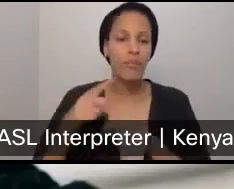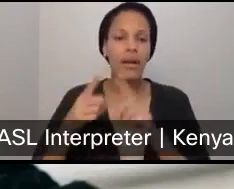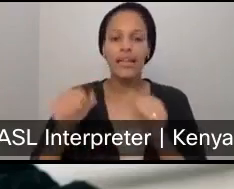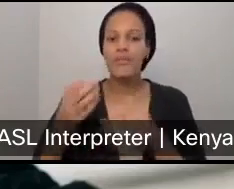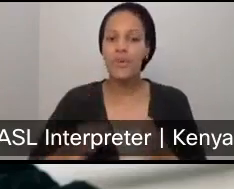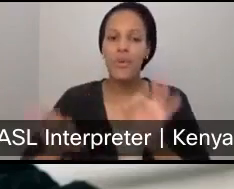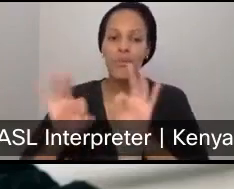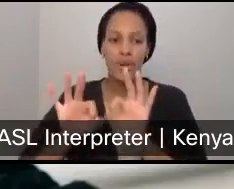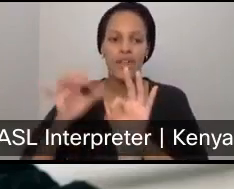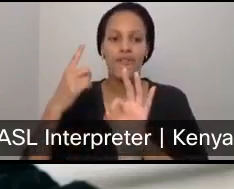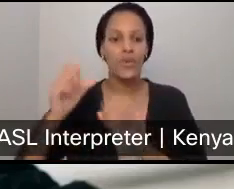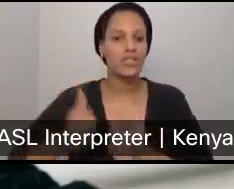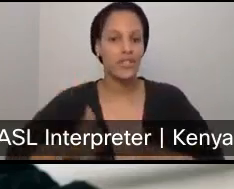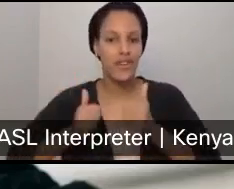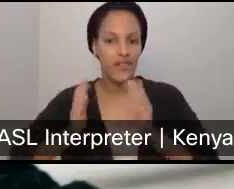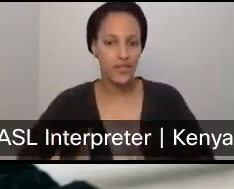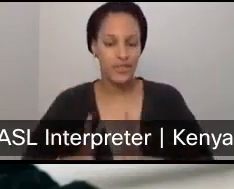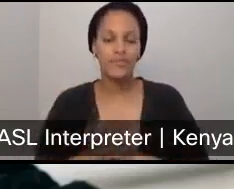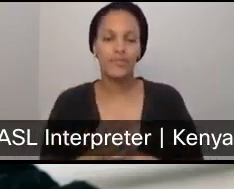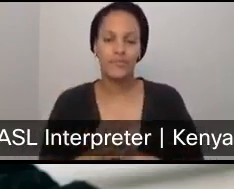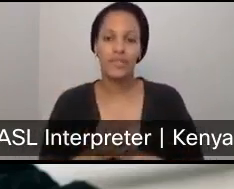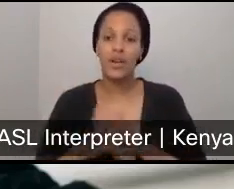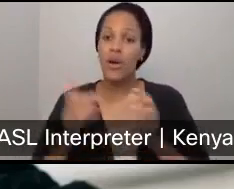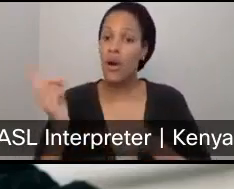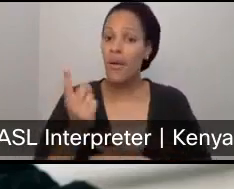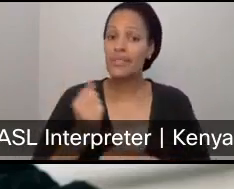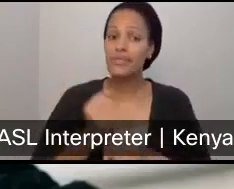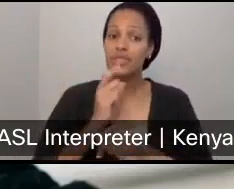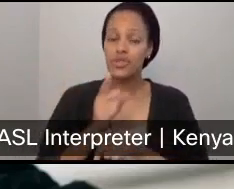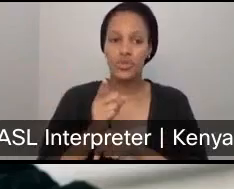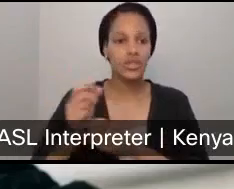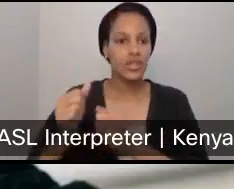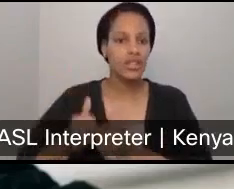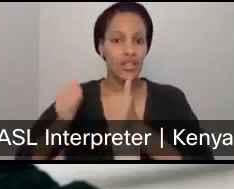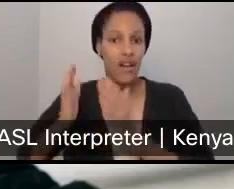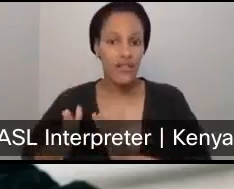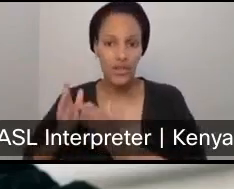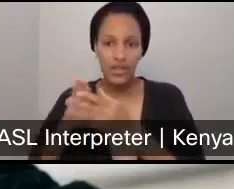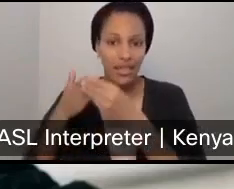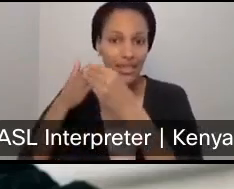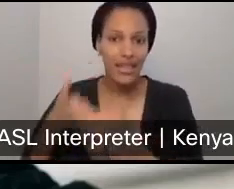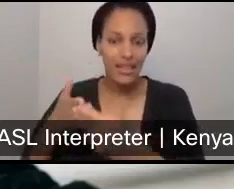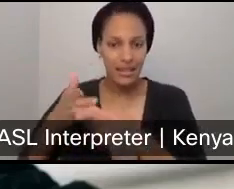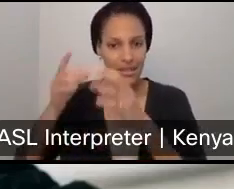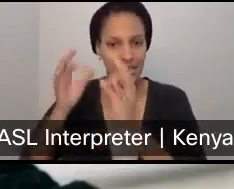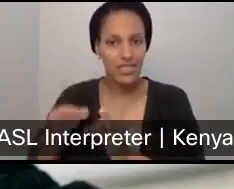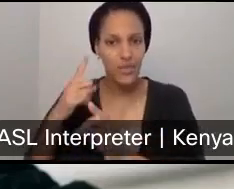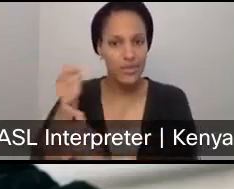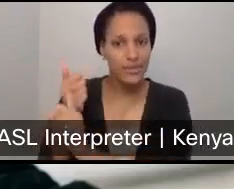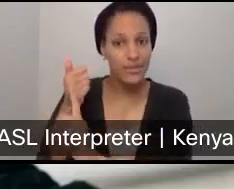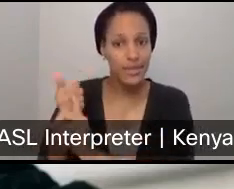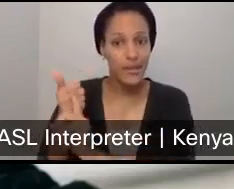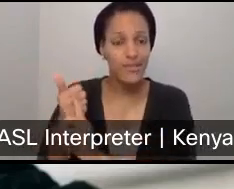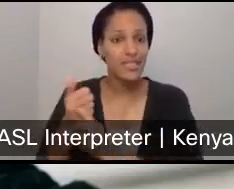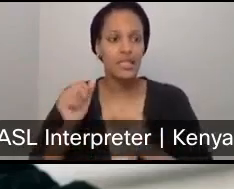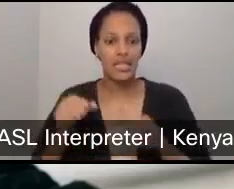survivors. We want to always remain survivor-driven in our approaches. It can be hard because we sometimes